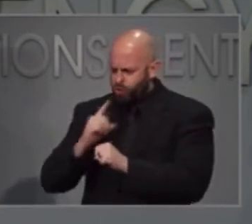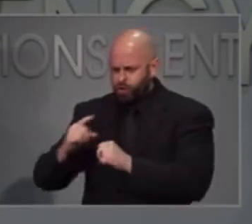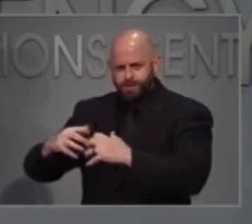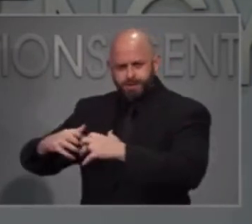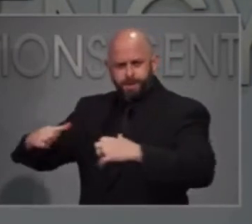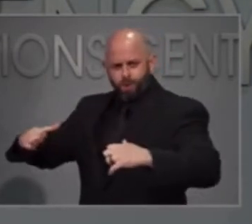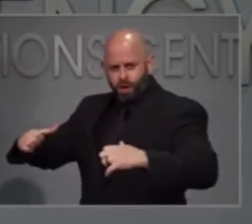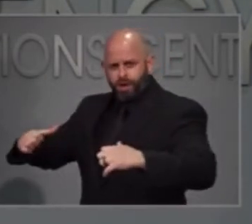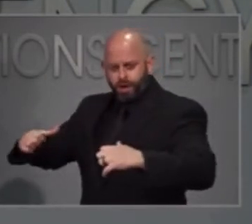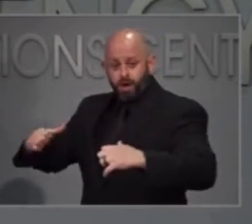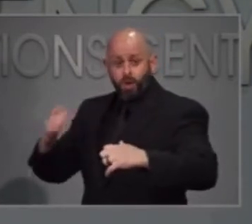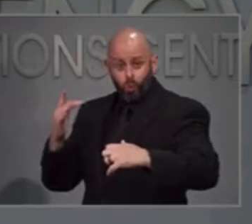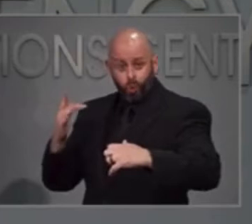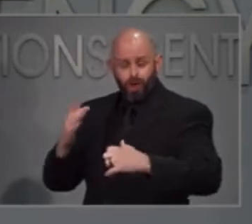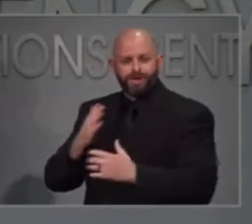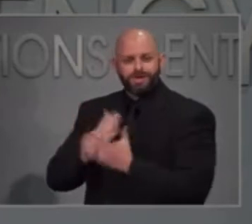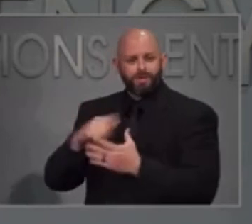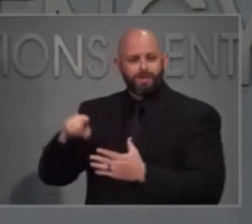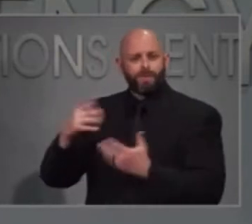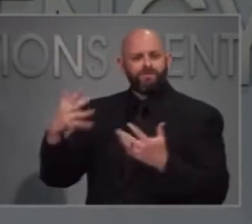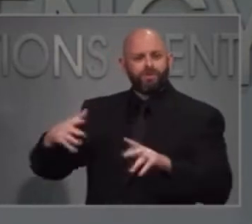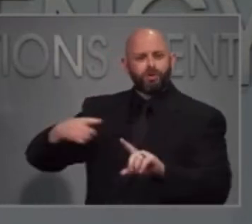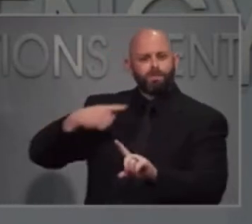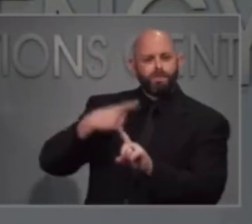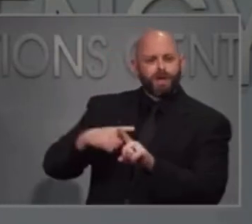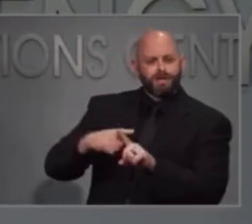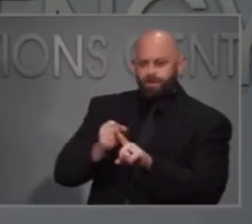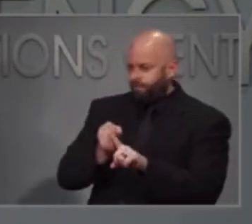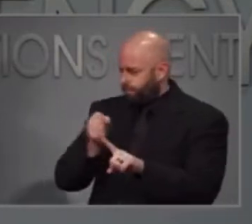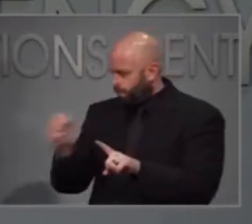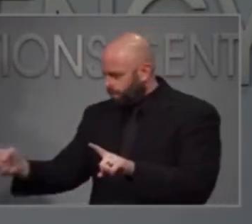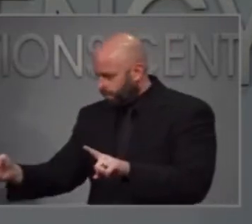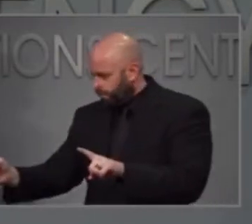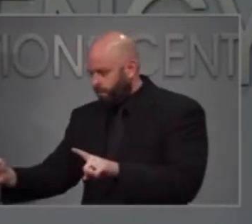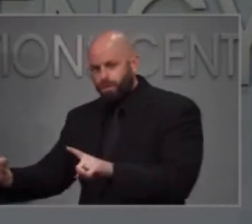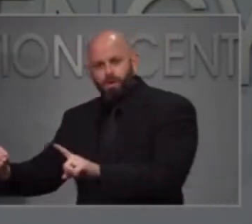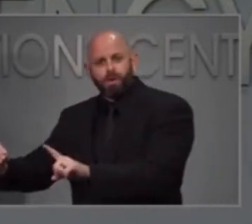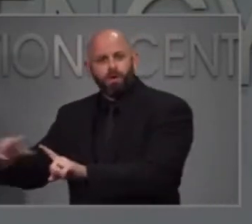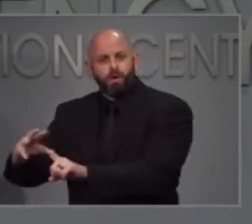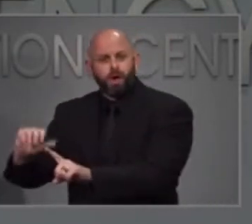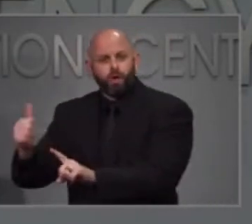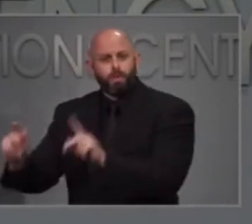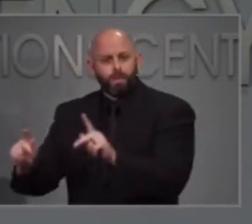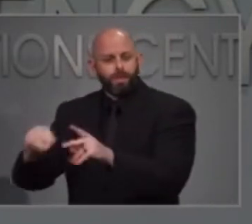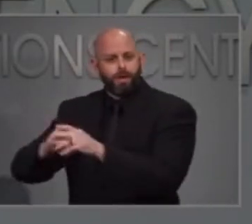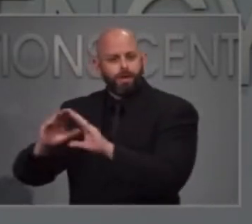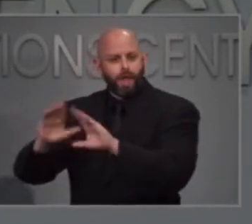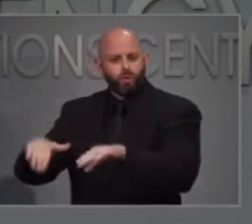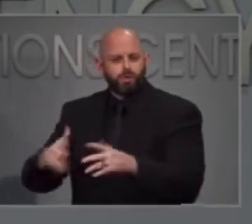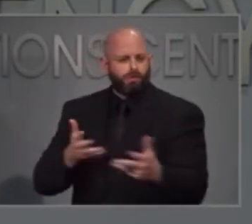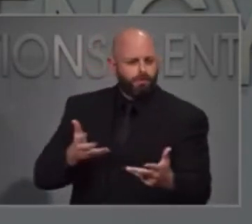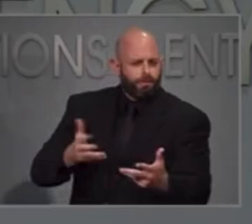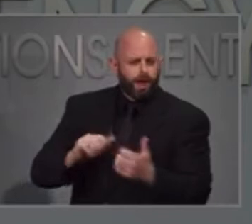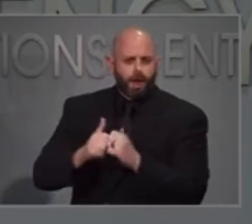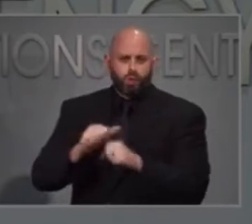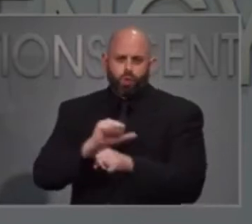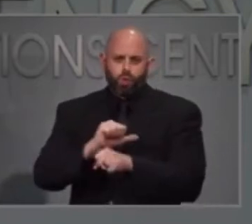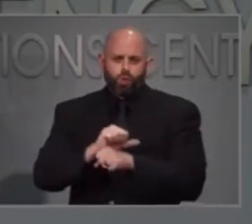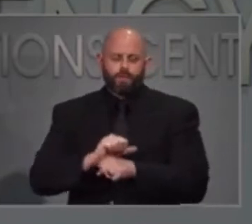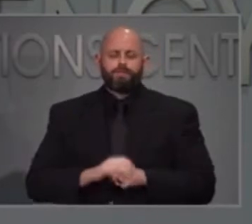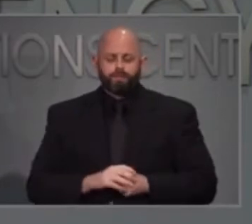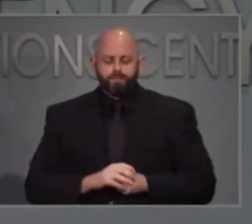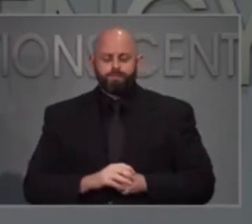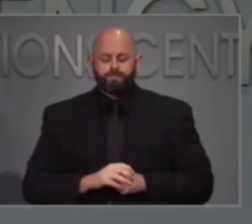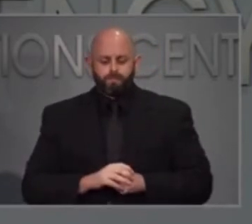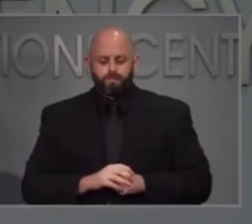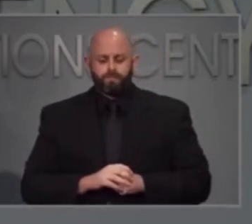for COVID-19, and then some of them are people who you're trying to make sure don't get COVID-19. How would that work? Sure, thanks for the question. This